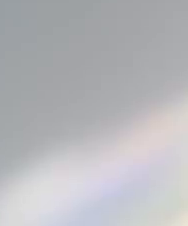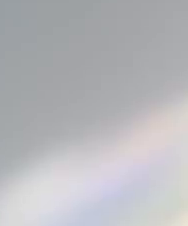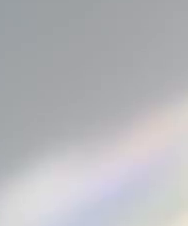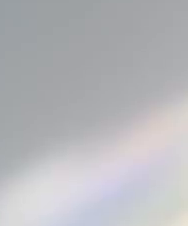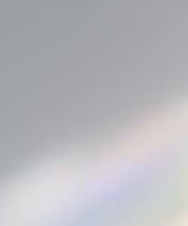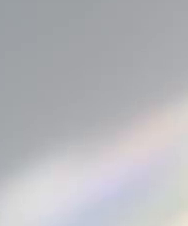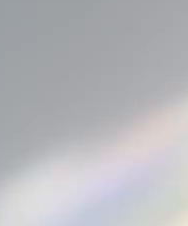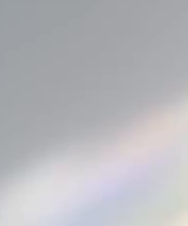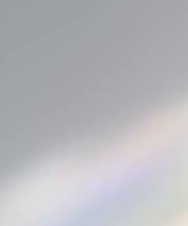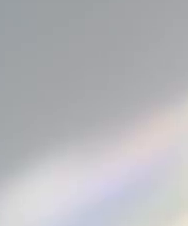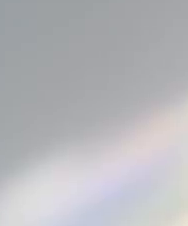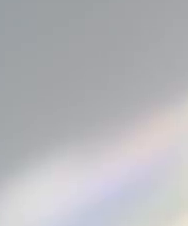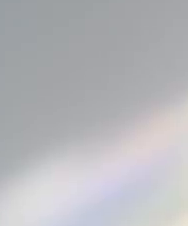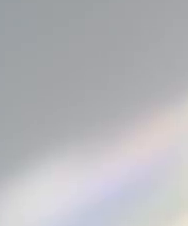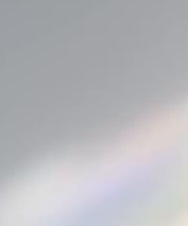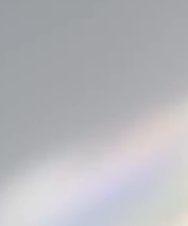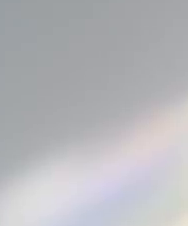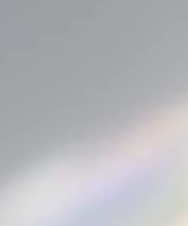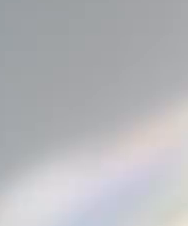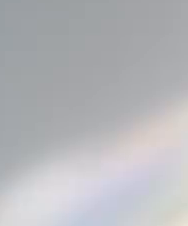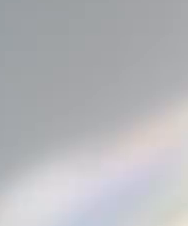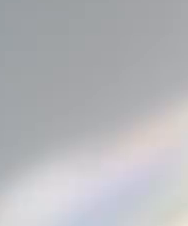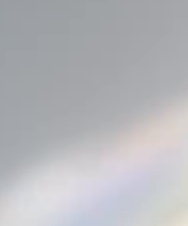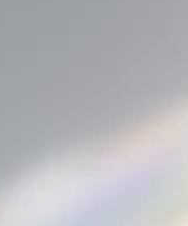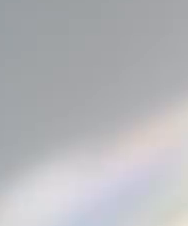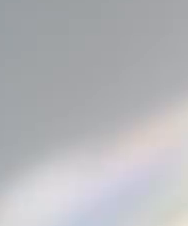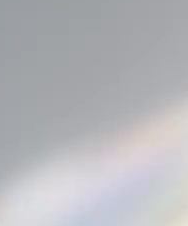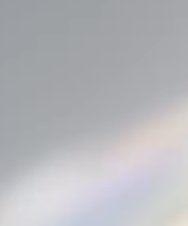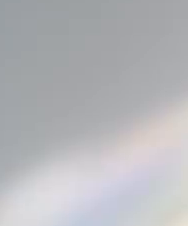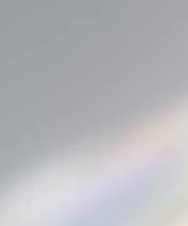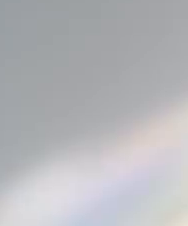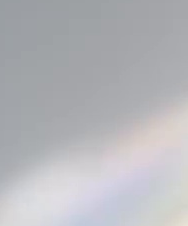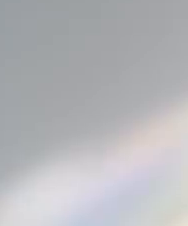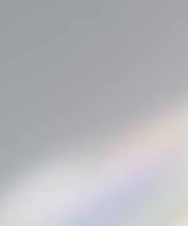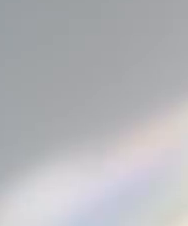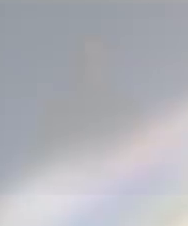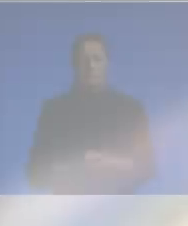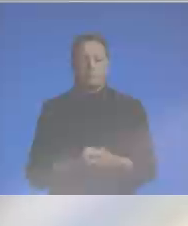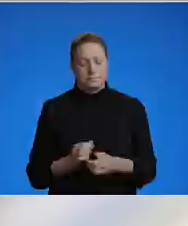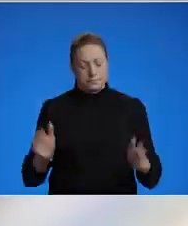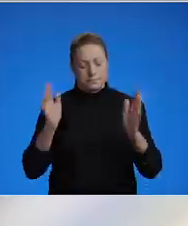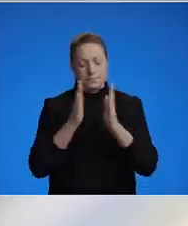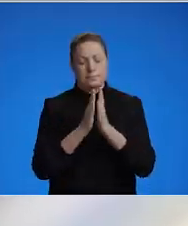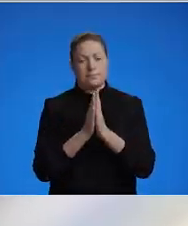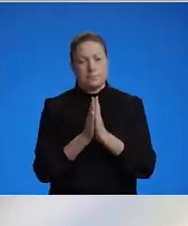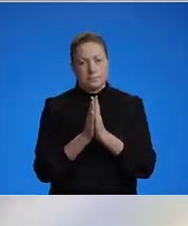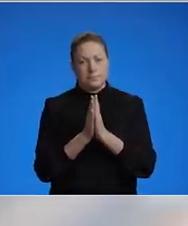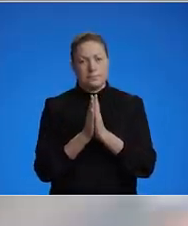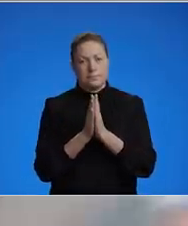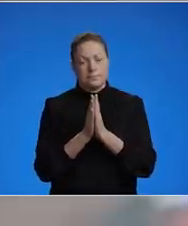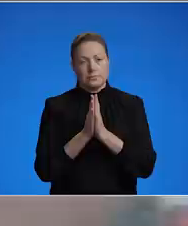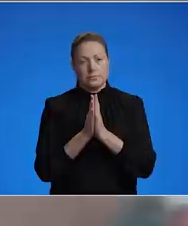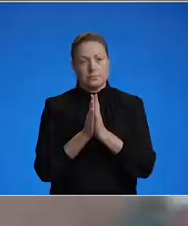Holy Spirit, in the glory of God the Father. Amen. Let us pray.